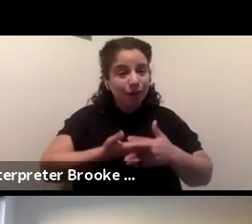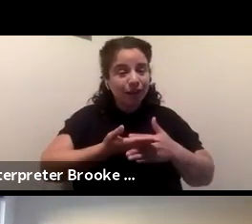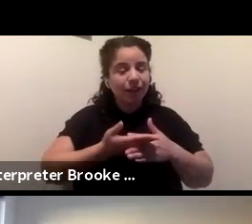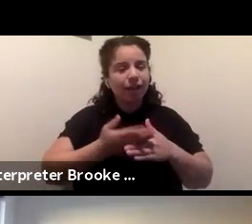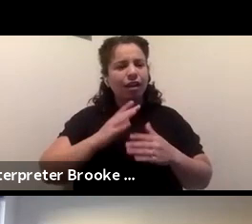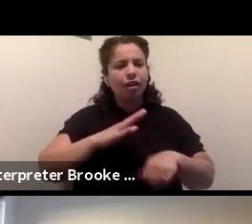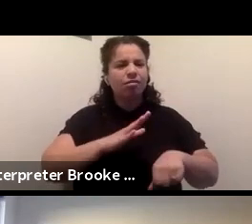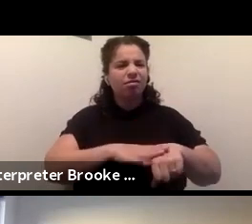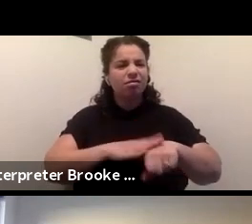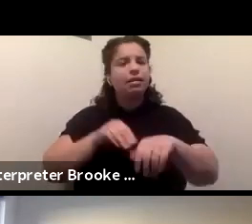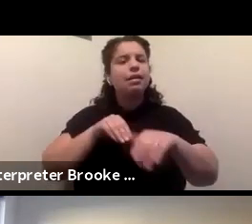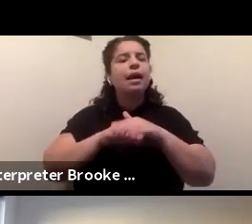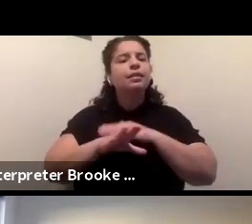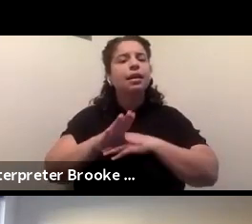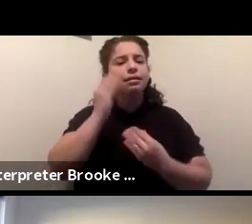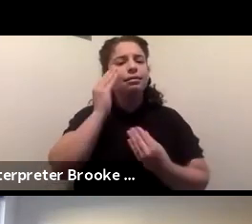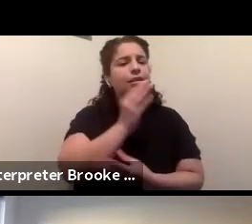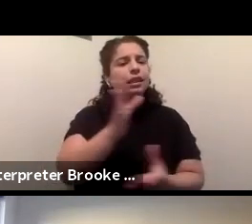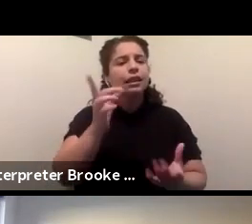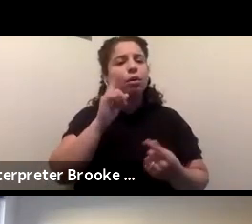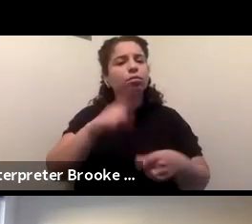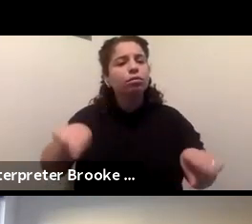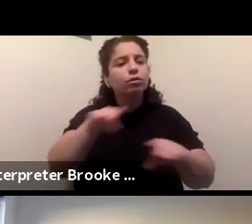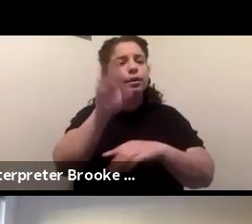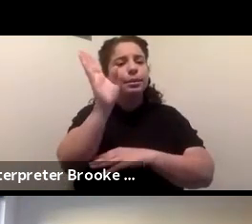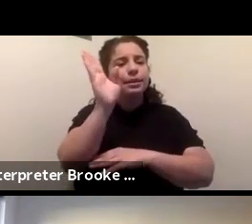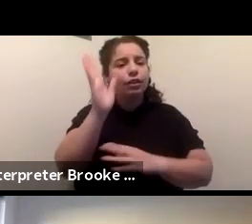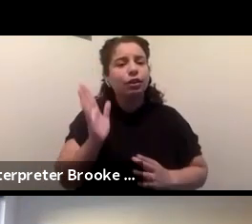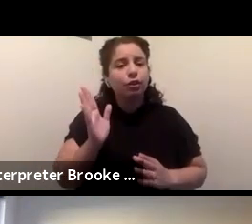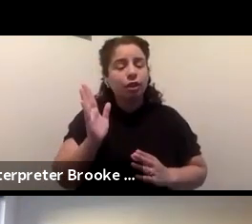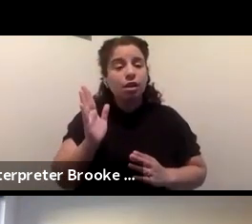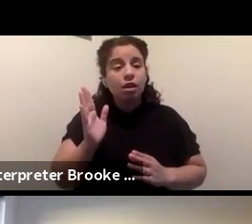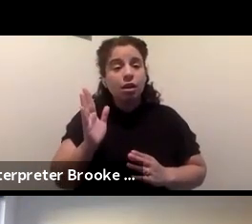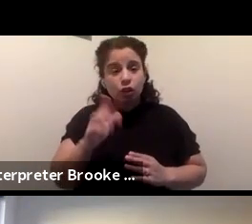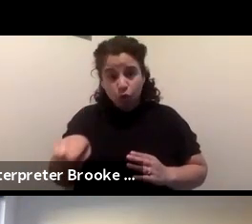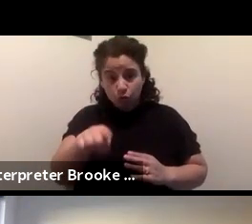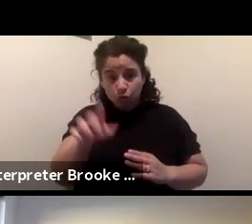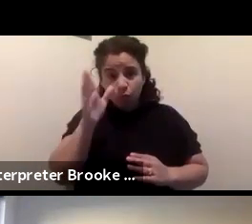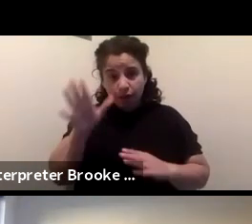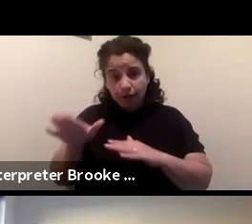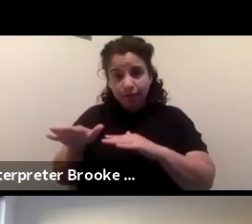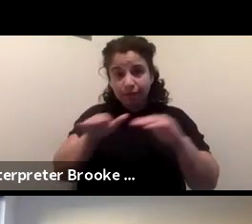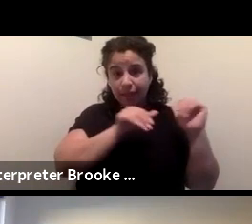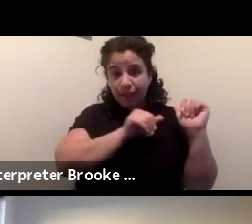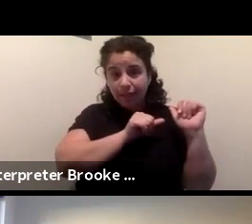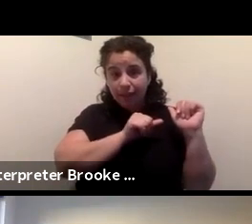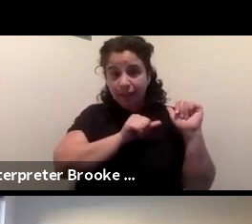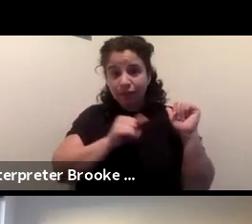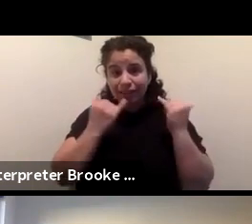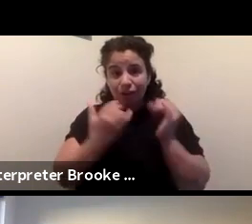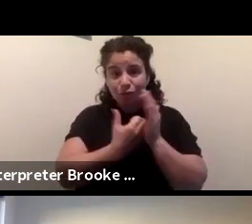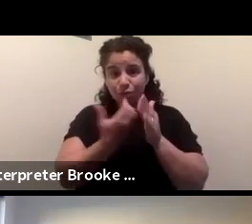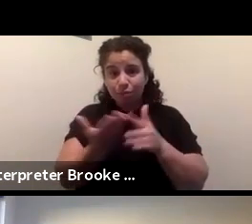for our presenters is, if you are leaving for your break, either before or